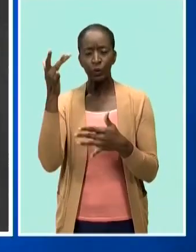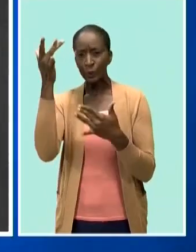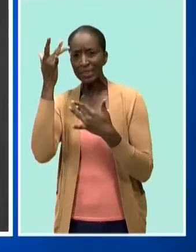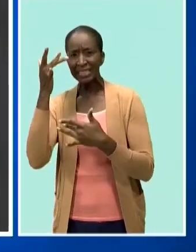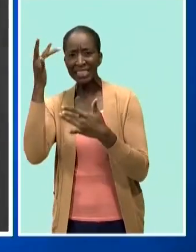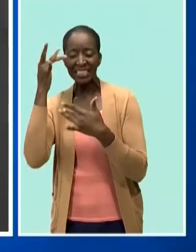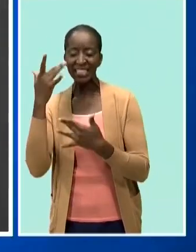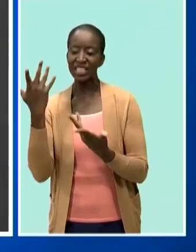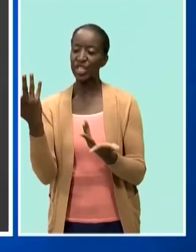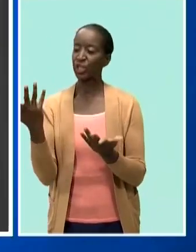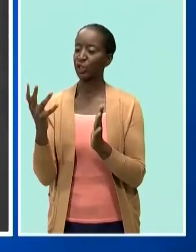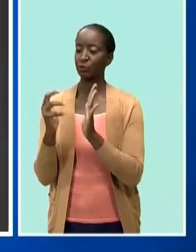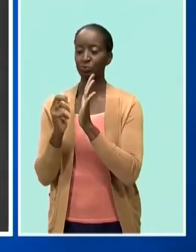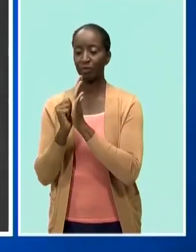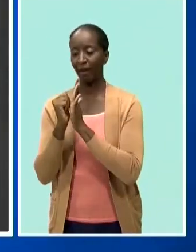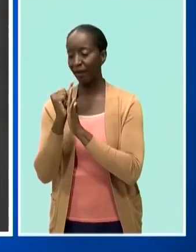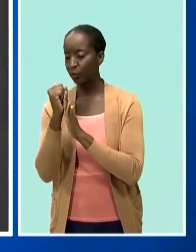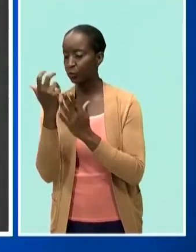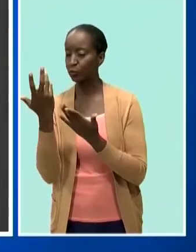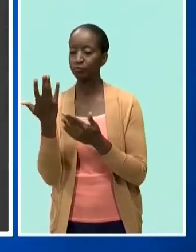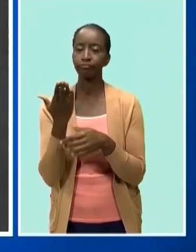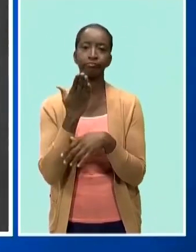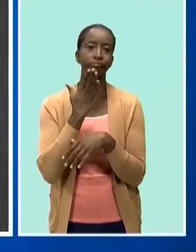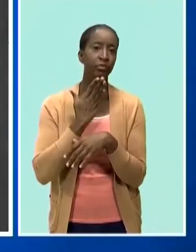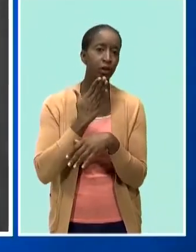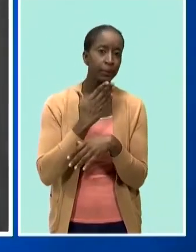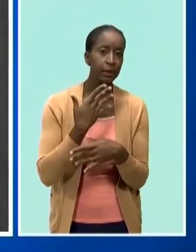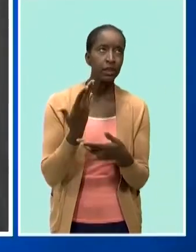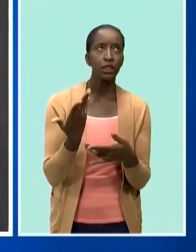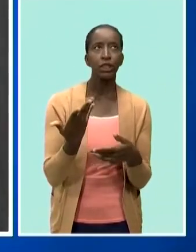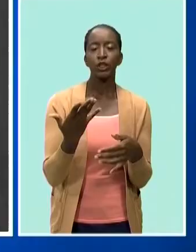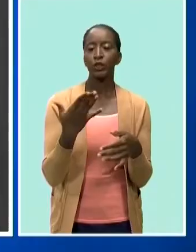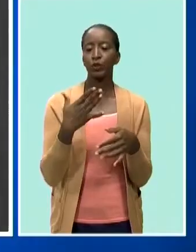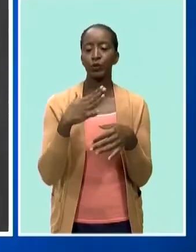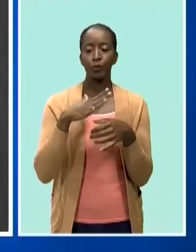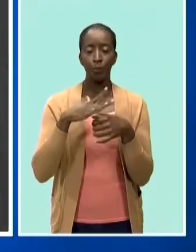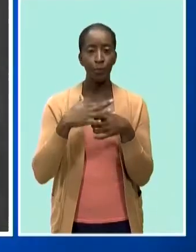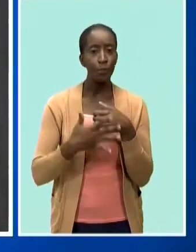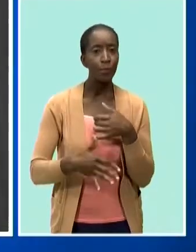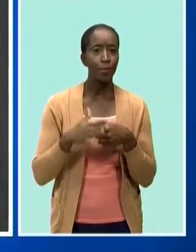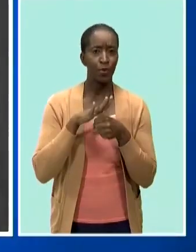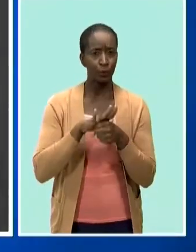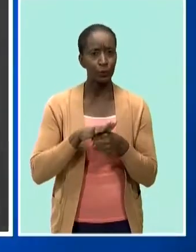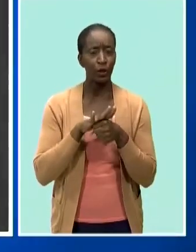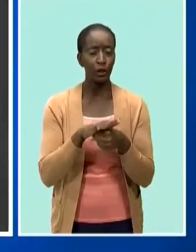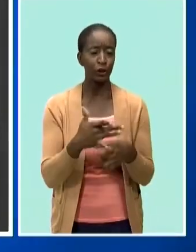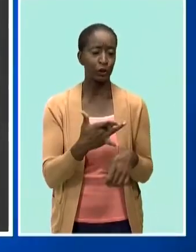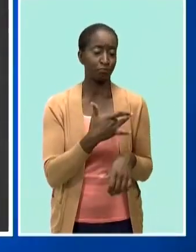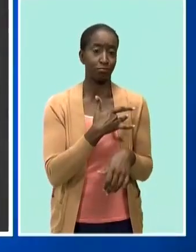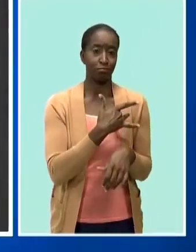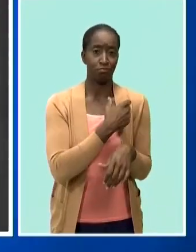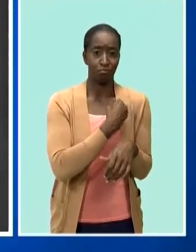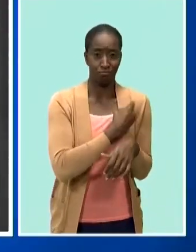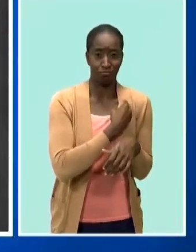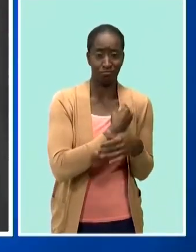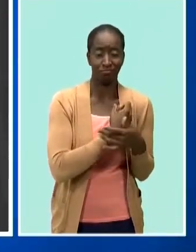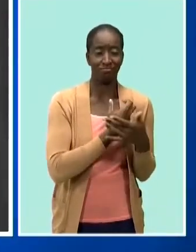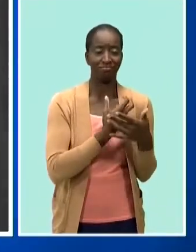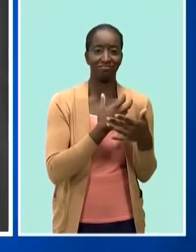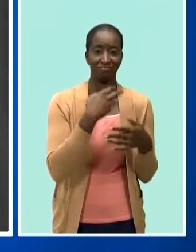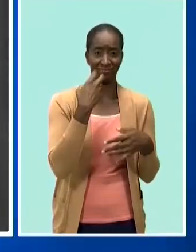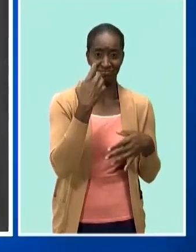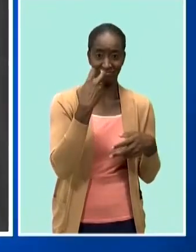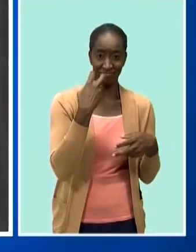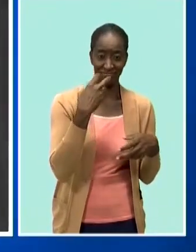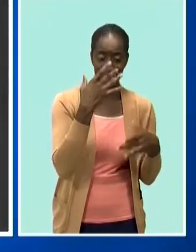disease, cancer, diabetes, hypertension, and pulmonary disease account for 7 out of